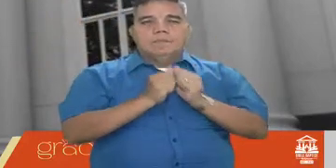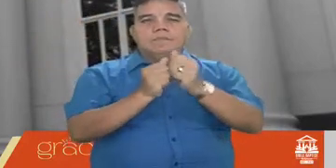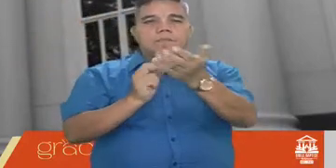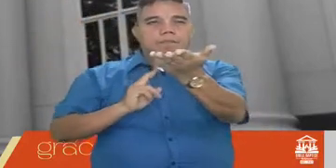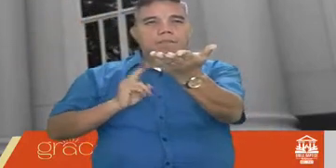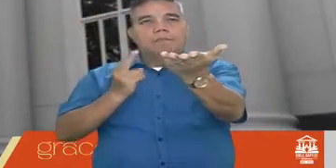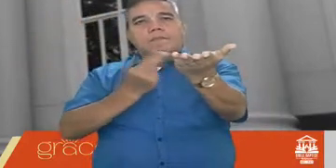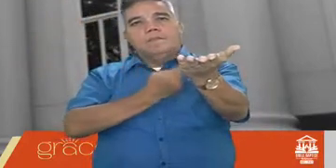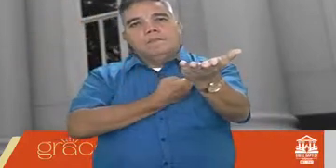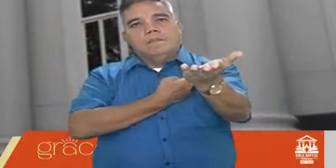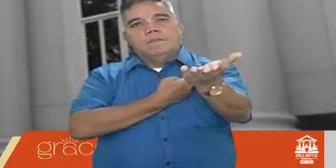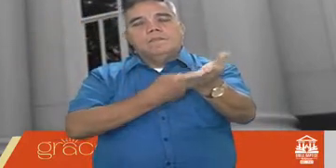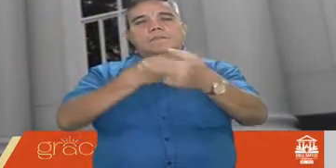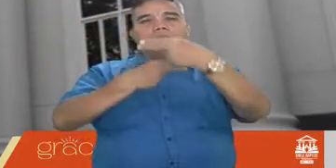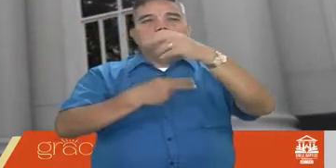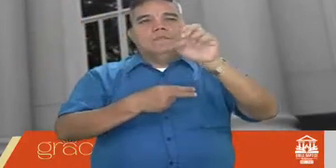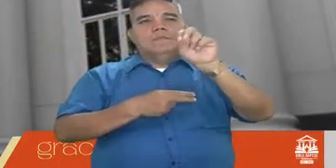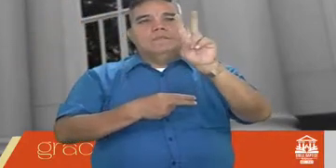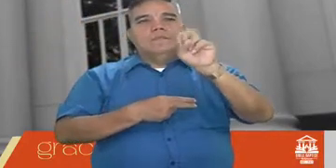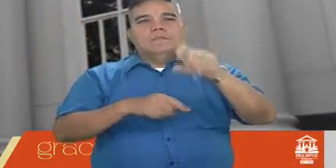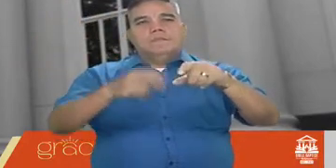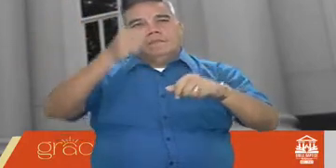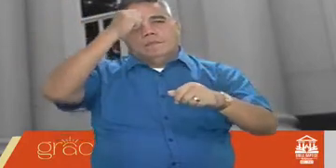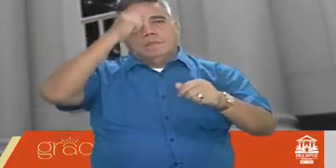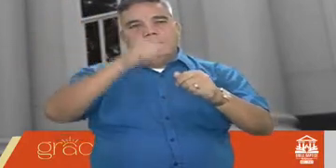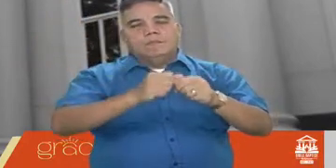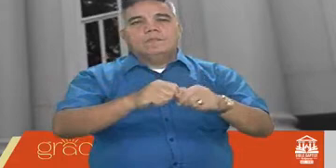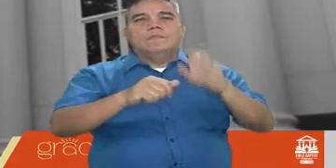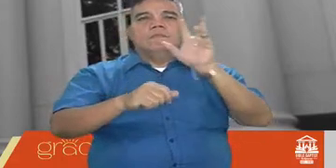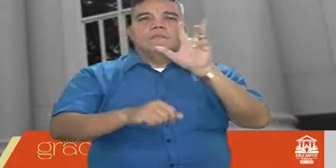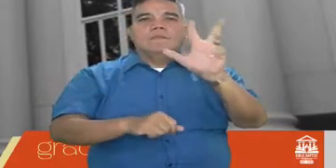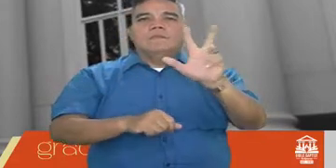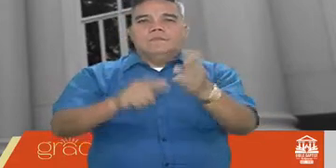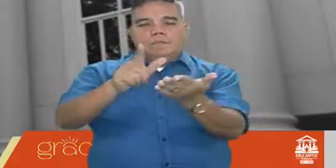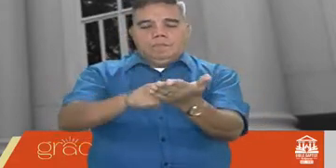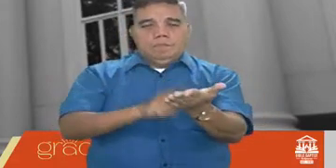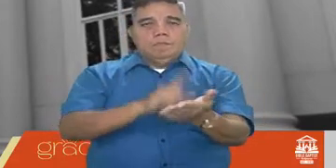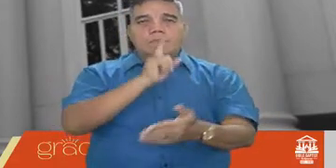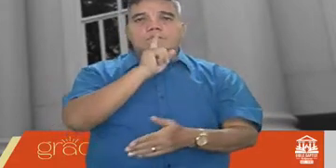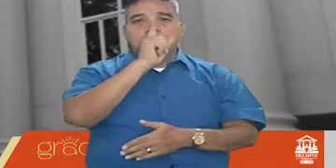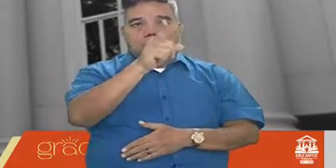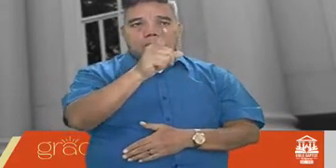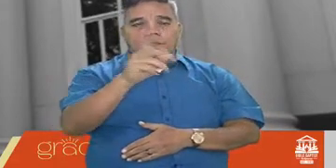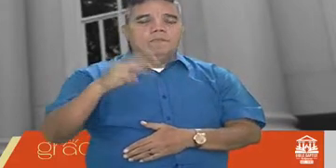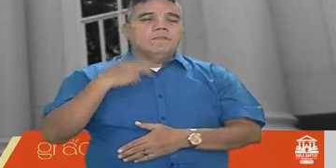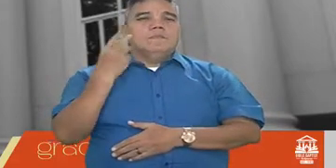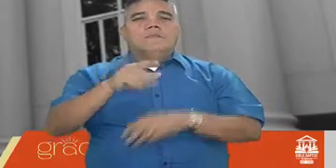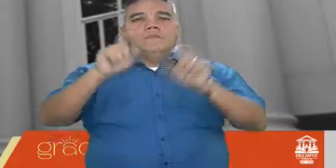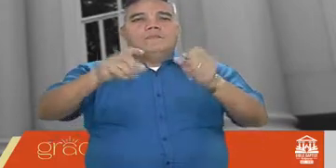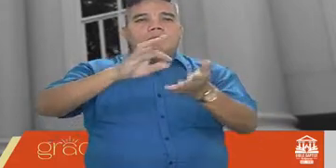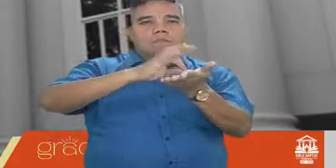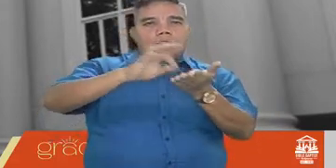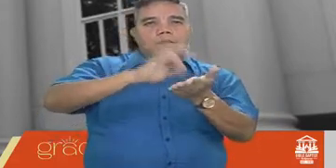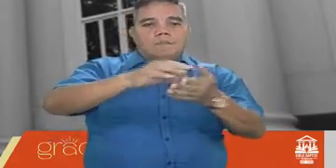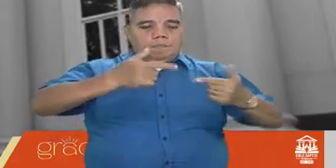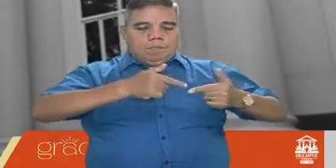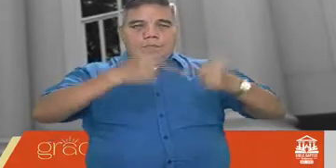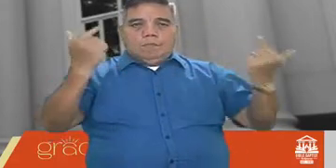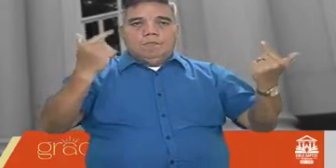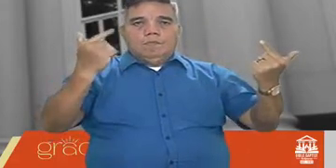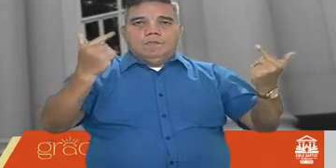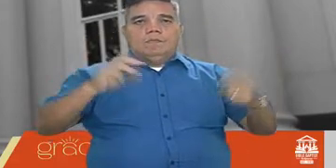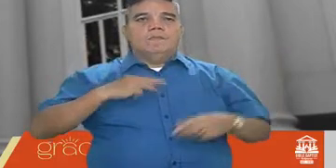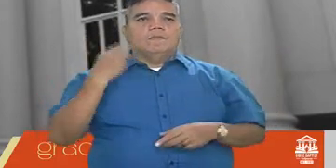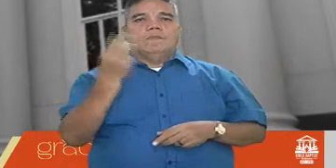has bestowed upon us. Hebrews 12 reminds us of three specific truths. We must forgive our